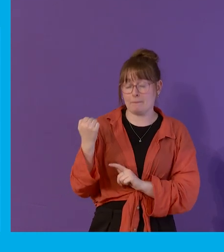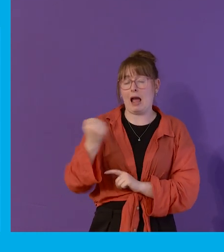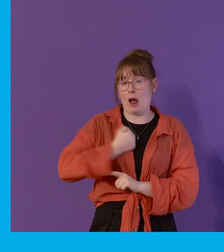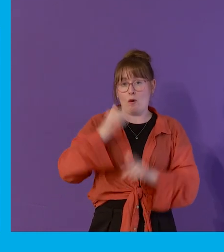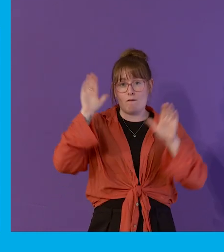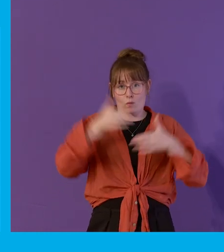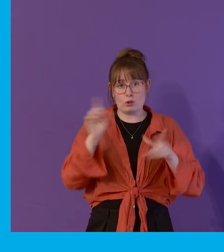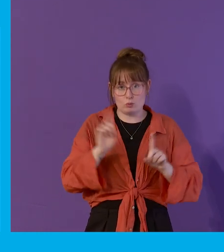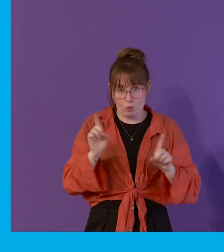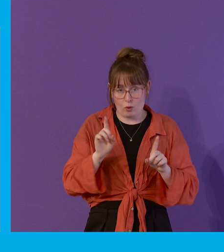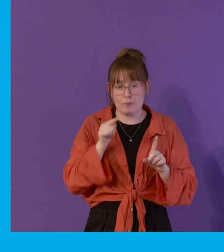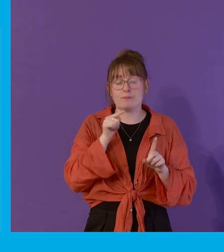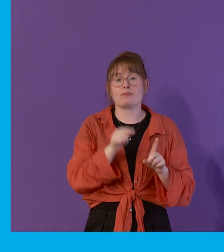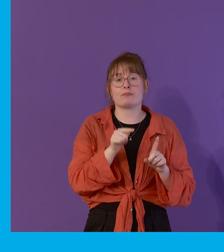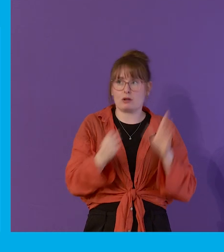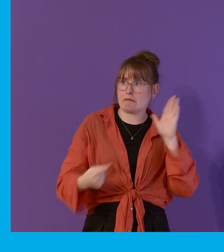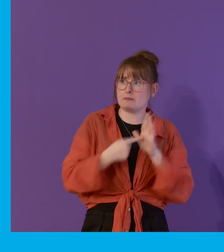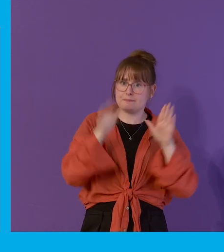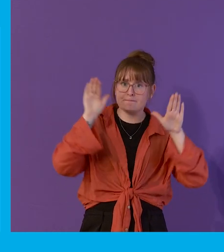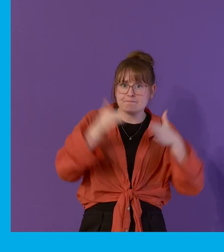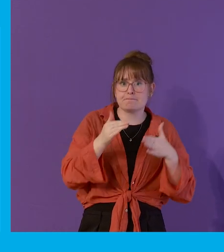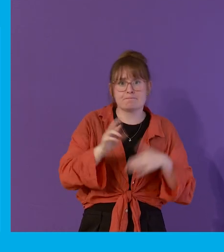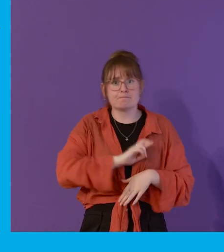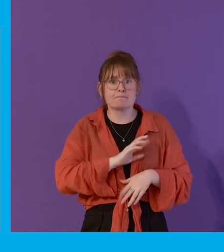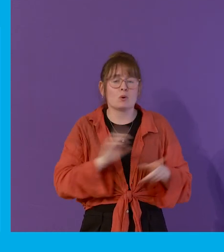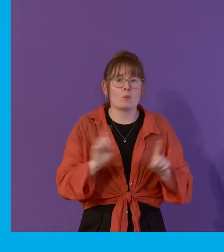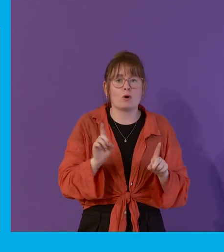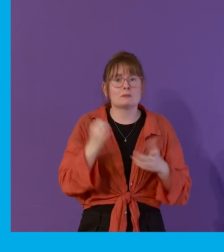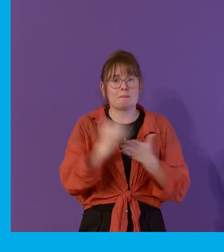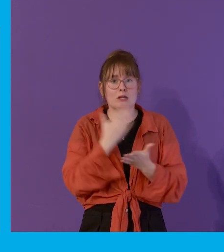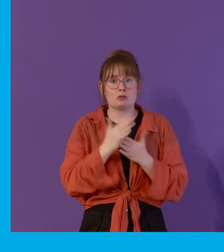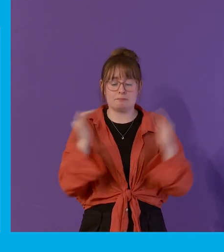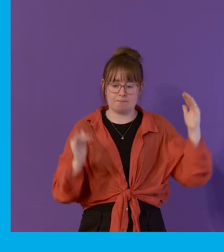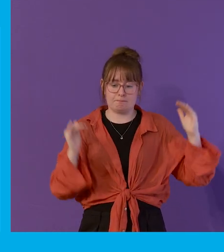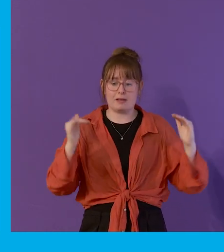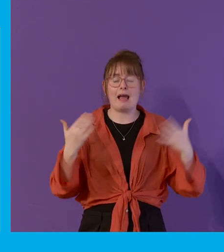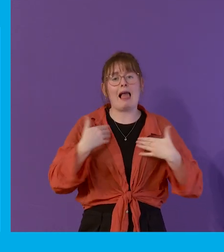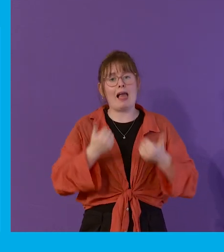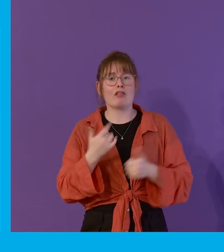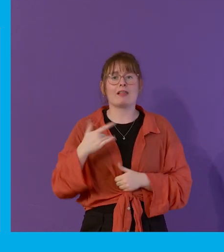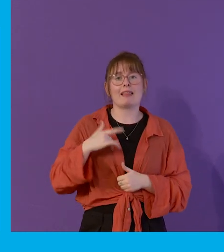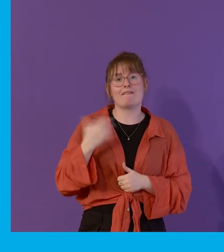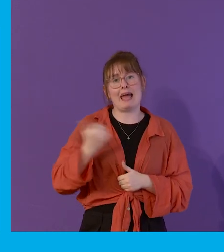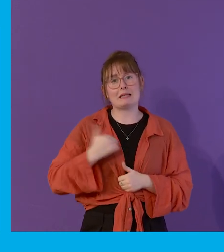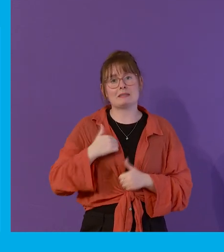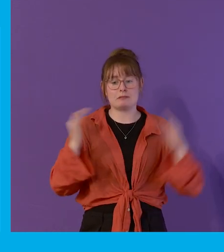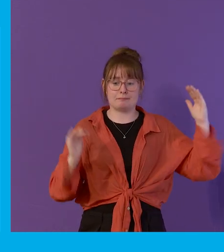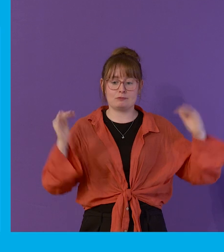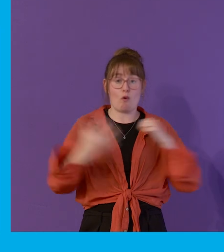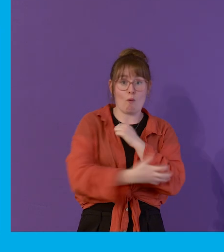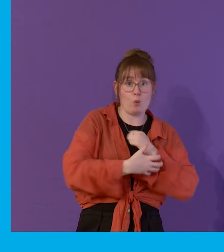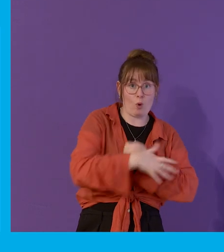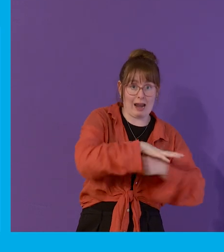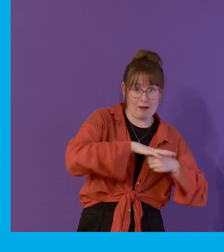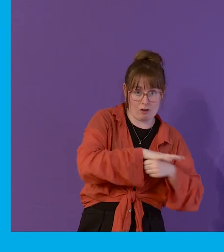was, core purpose was to reduce the gap in healthy life expectancy between the poorest